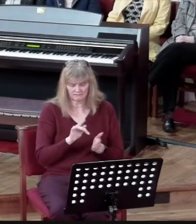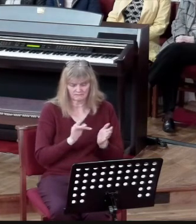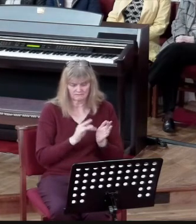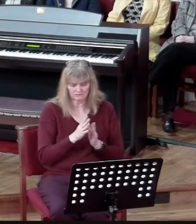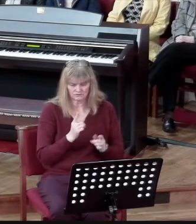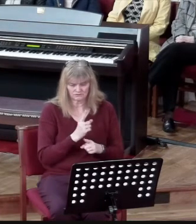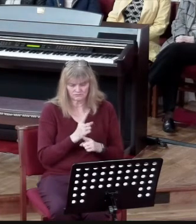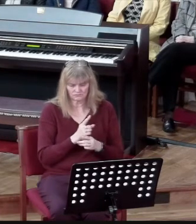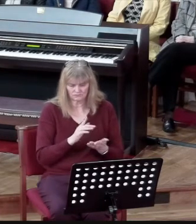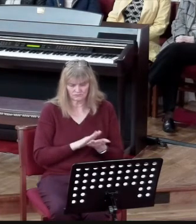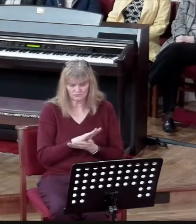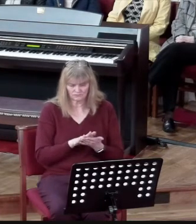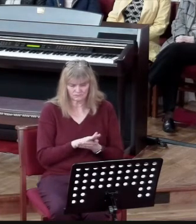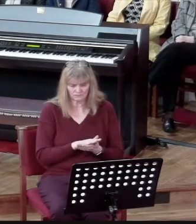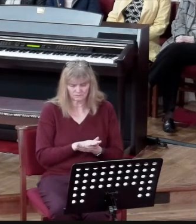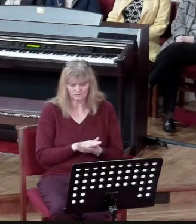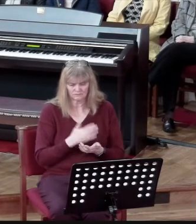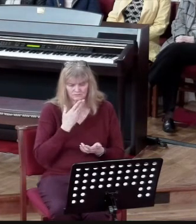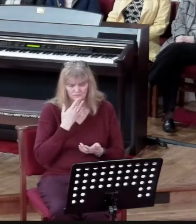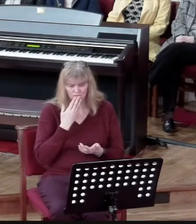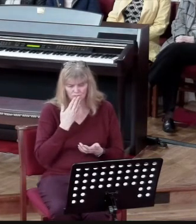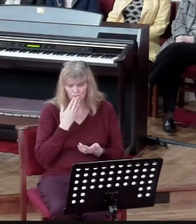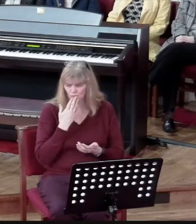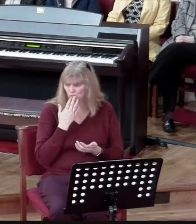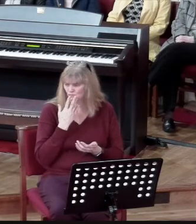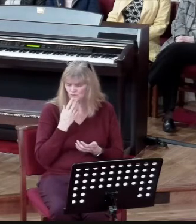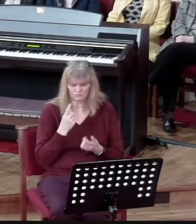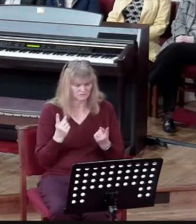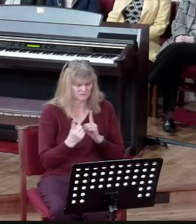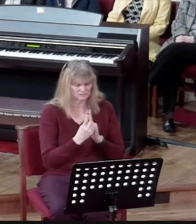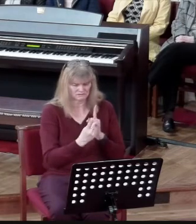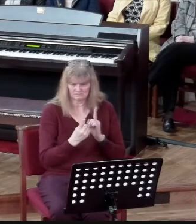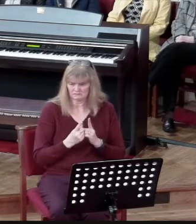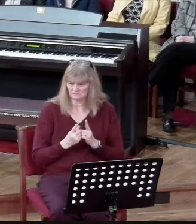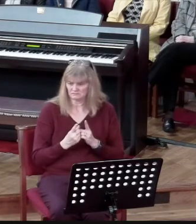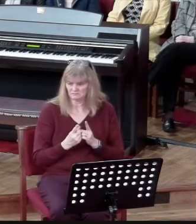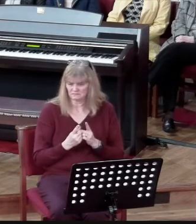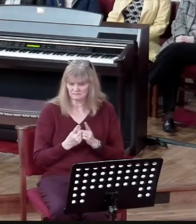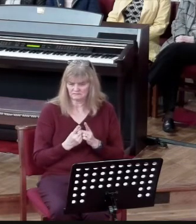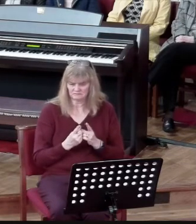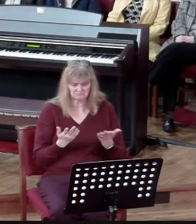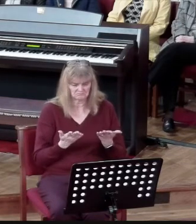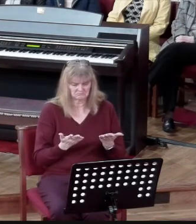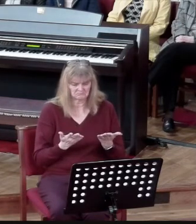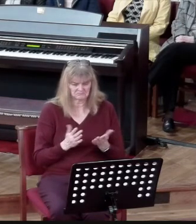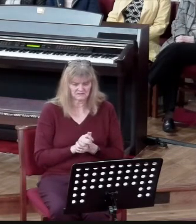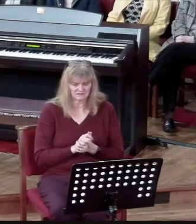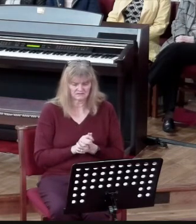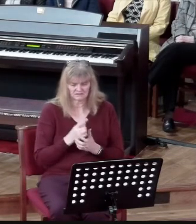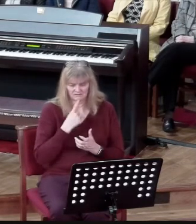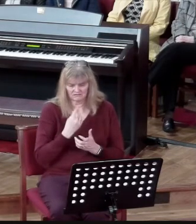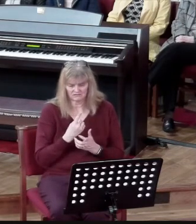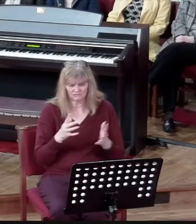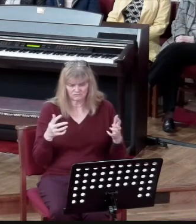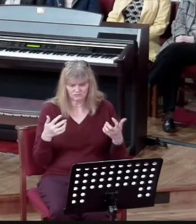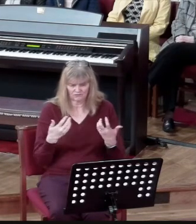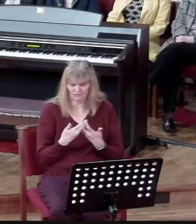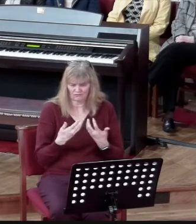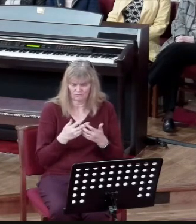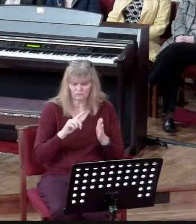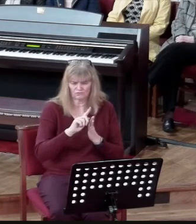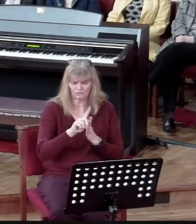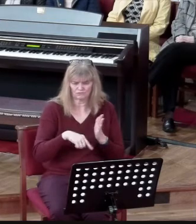an accidental feature. We've mentioned several times over these last weeks about John's gospel being so much about darkness